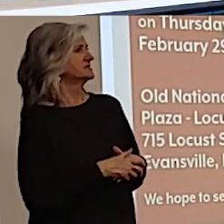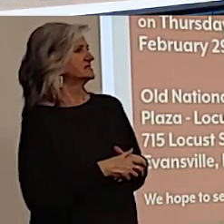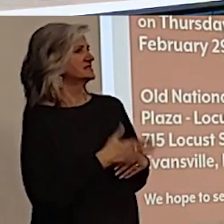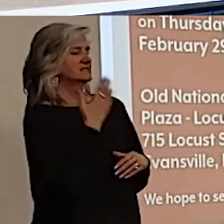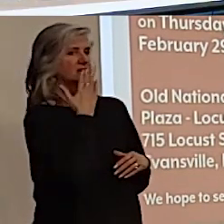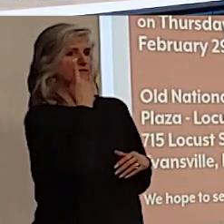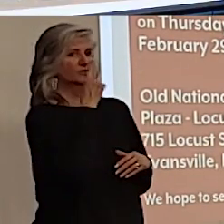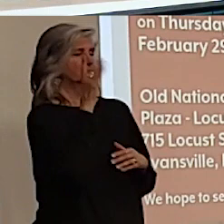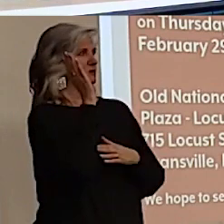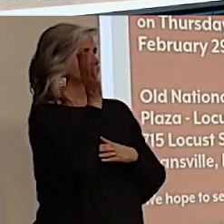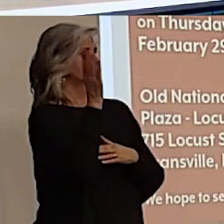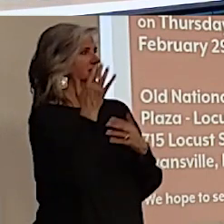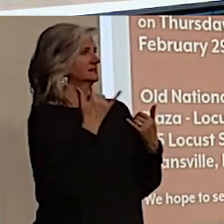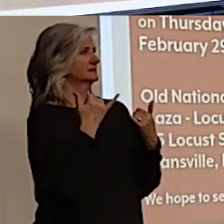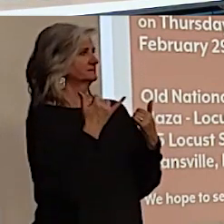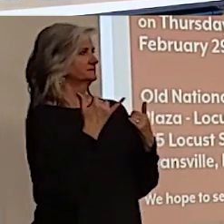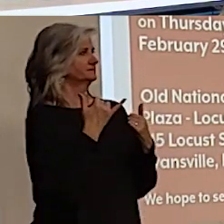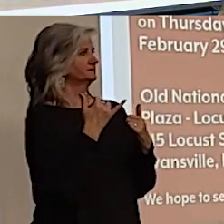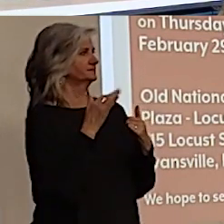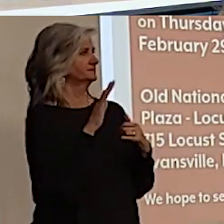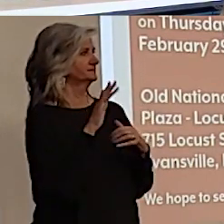Thank you for the presentation today.